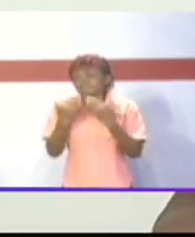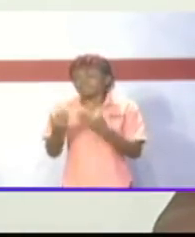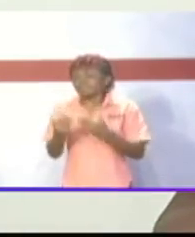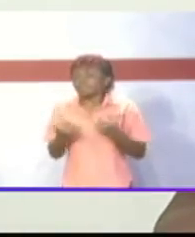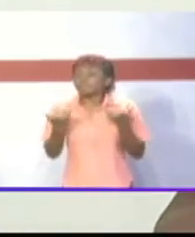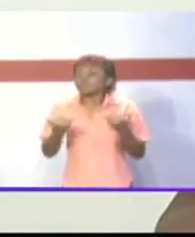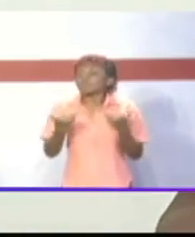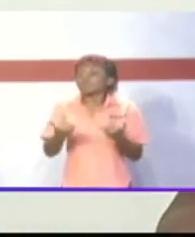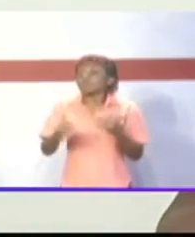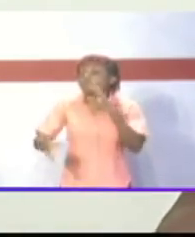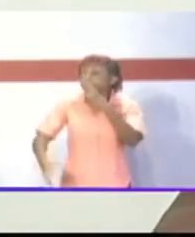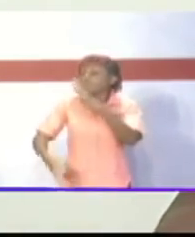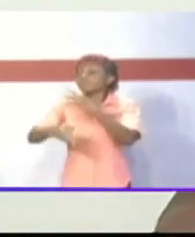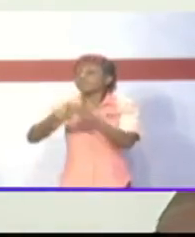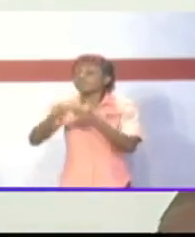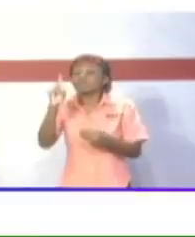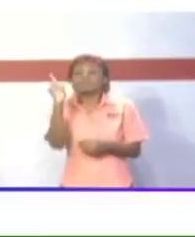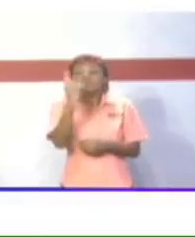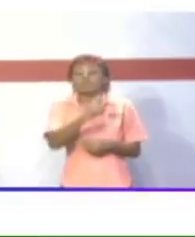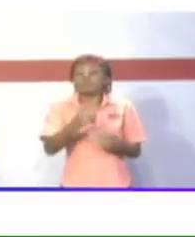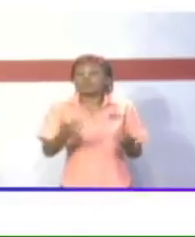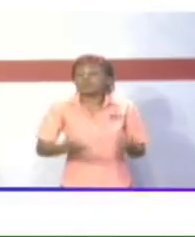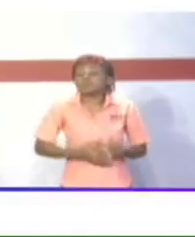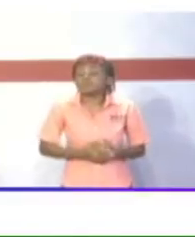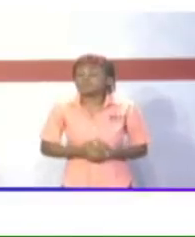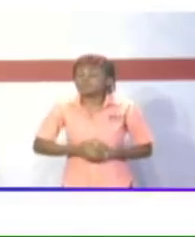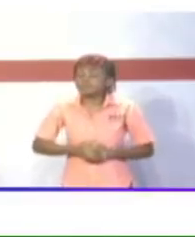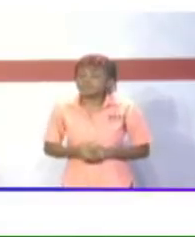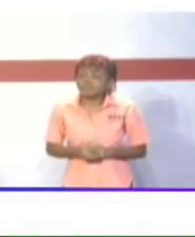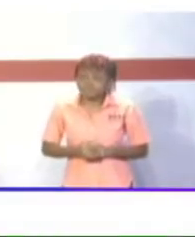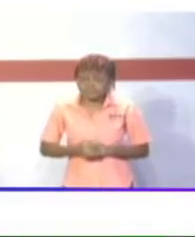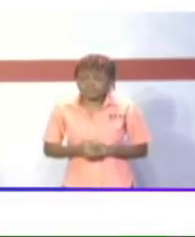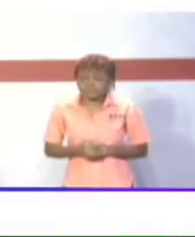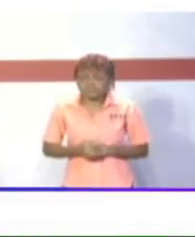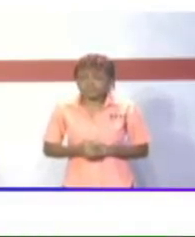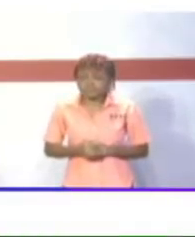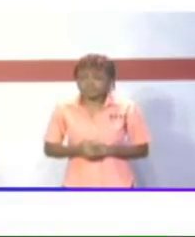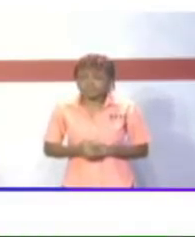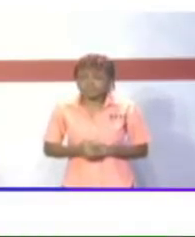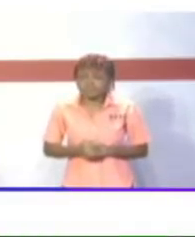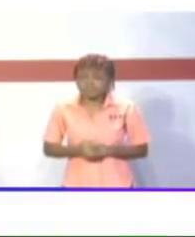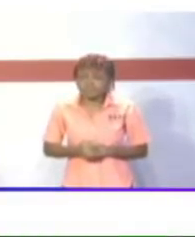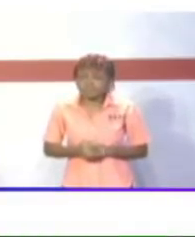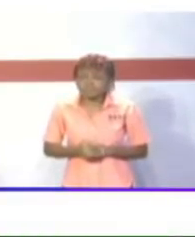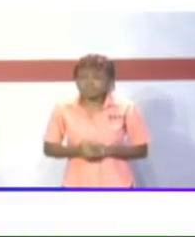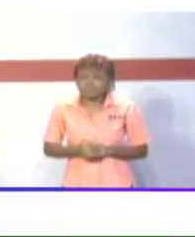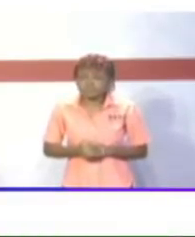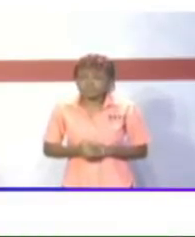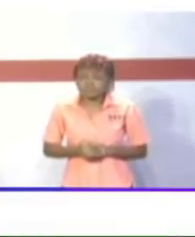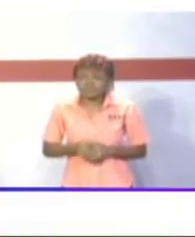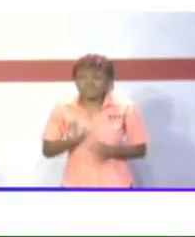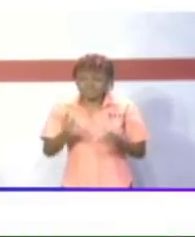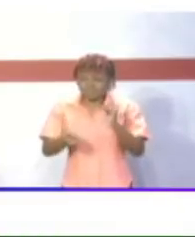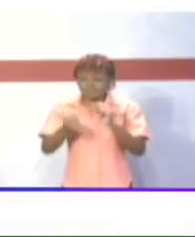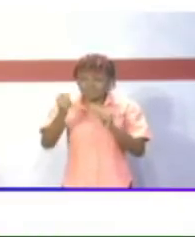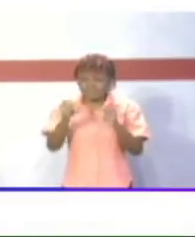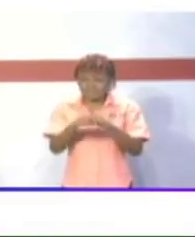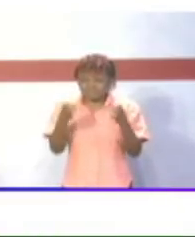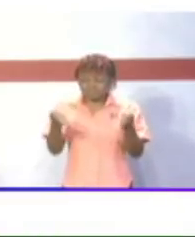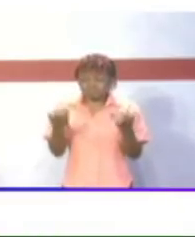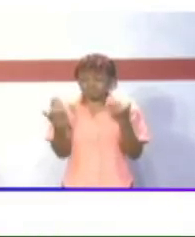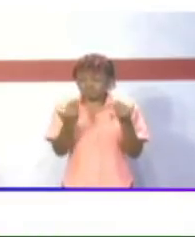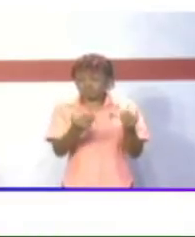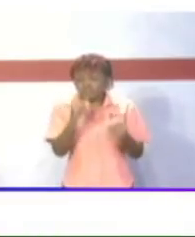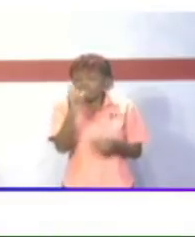Good morning, Kimbo Dram again. Morning, Minister, Kim. hi again. Just to clarify, earlier you